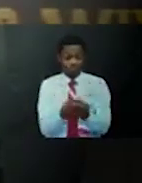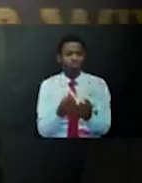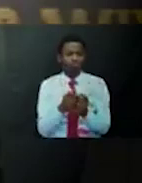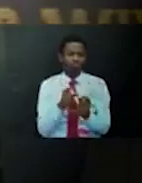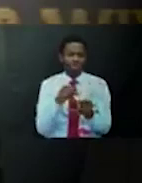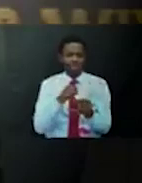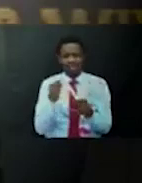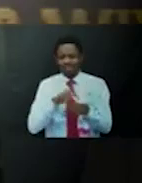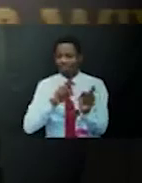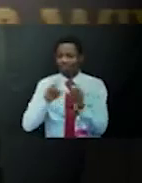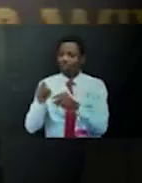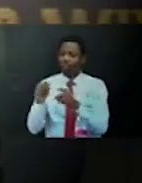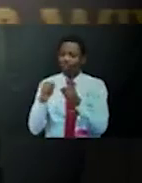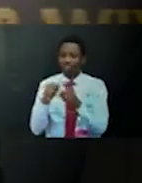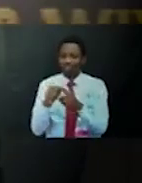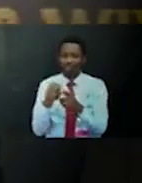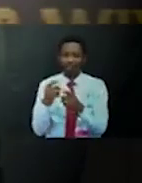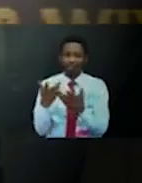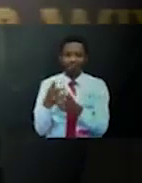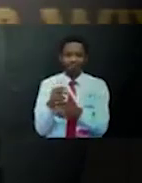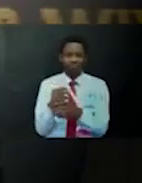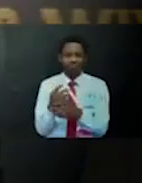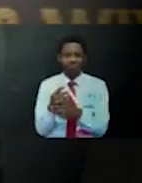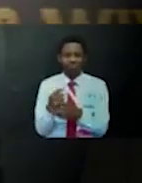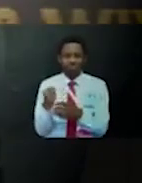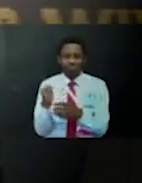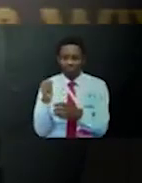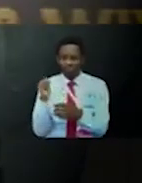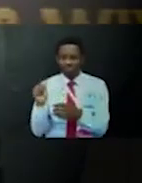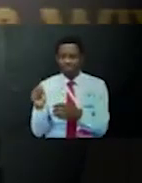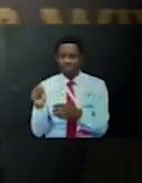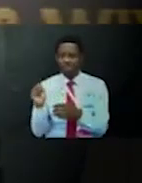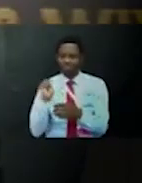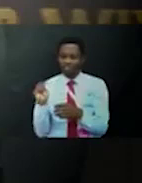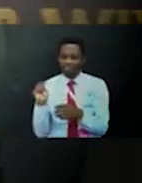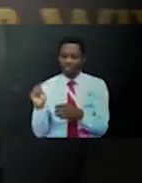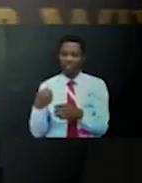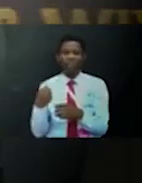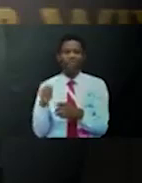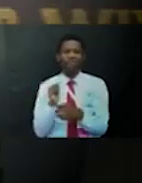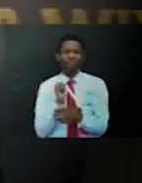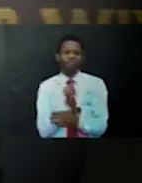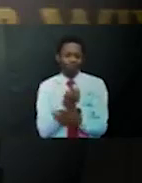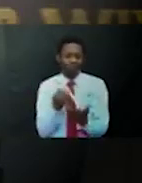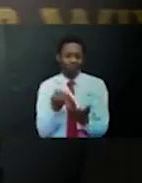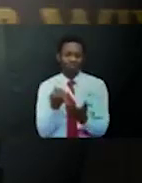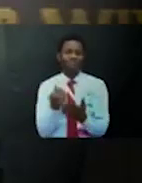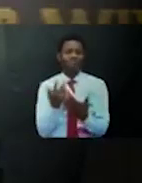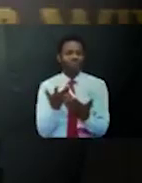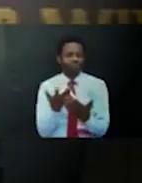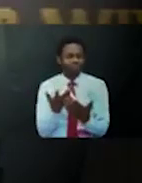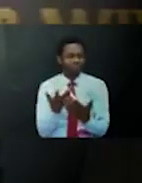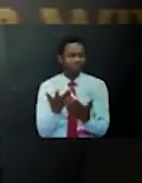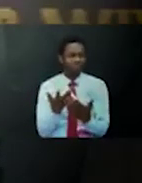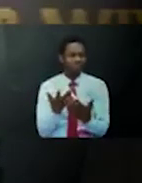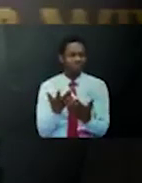Takrade, I'll come back with some money. At least I'll come back with some money. So I was wondering why the people, individuals, will be chasing